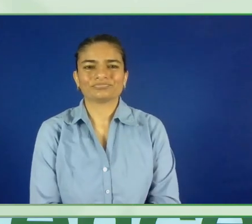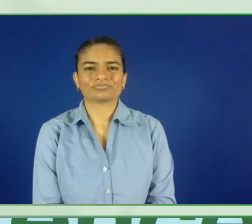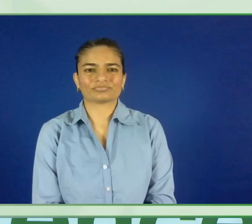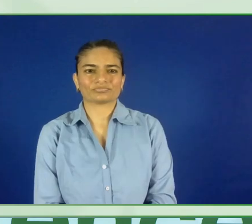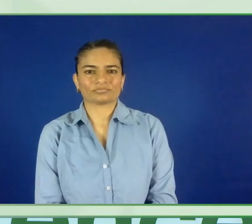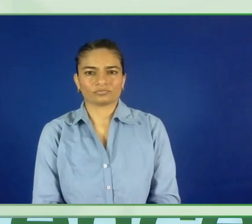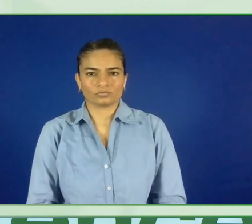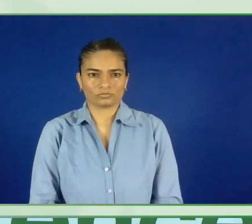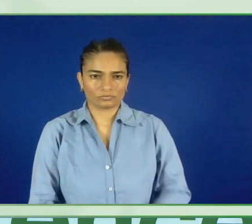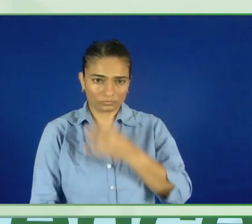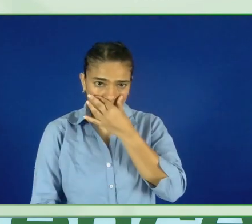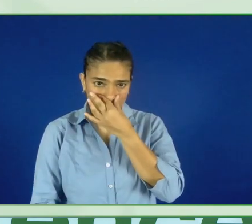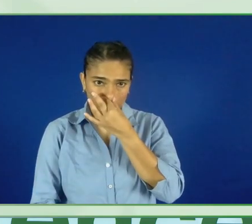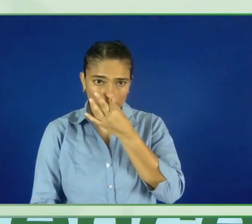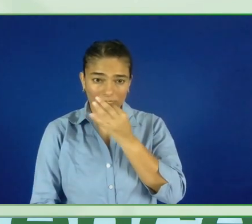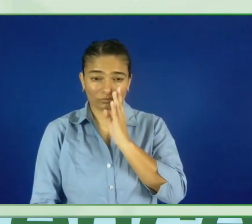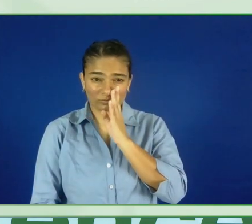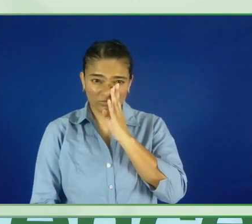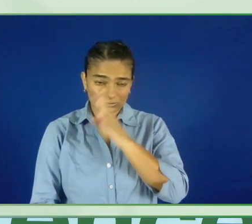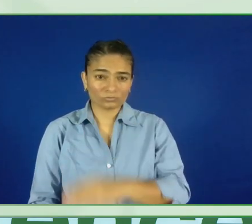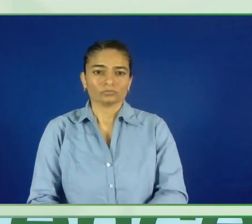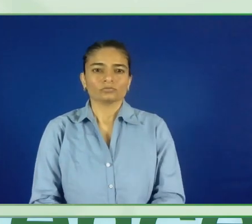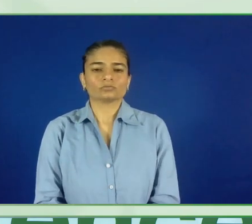So what is the Zero Project AI